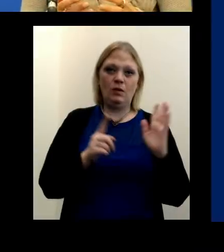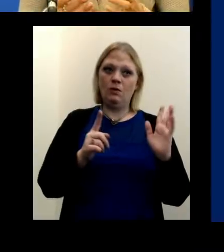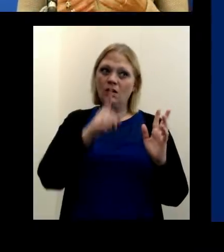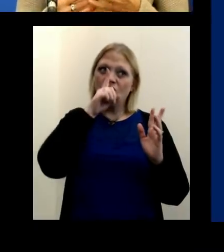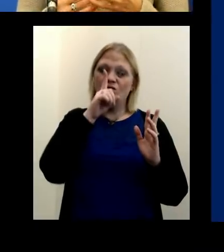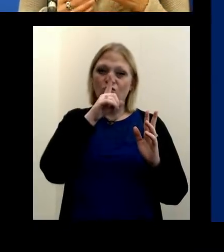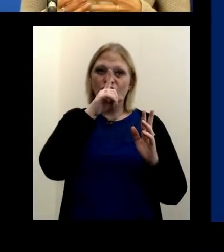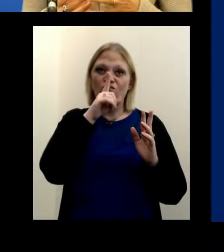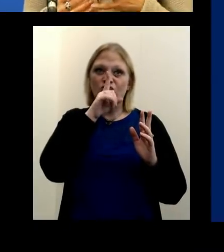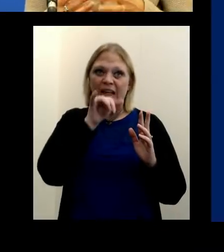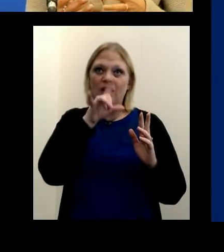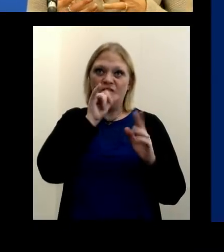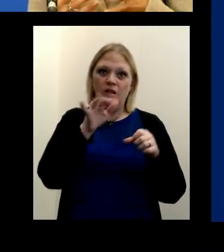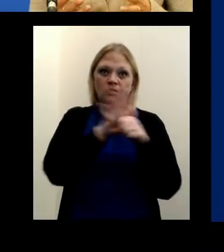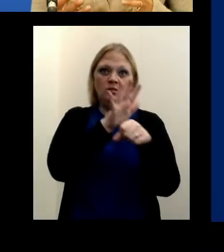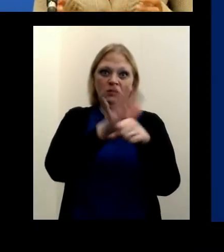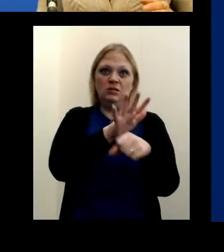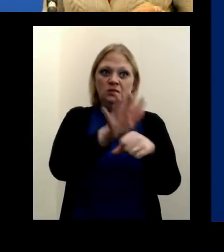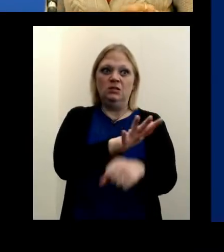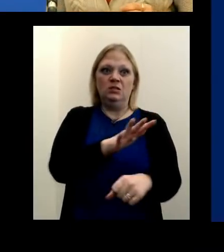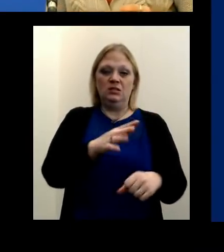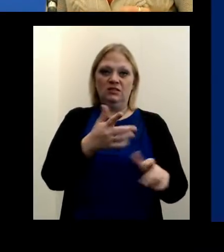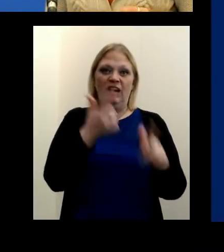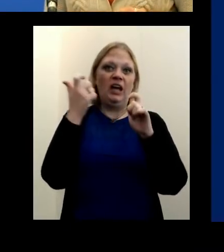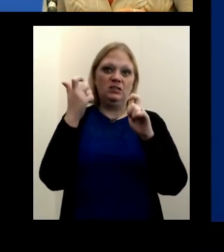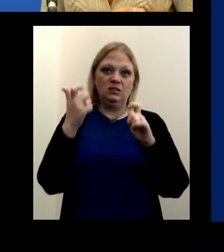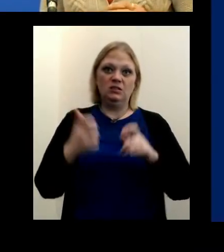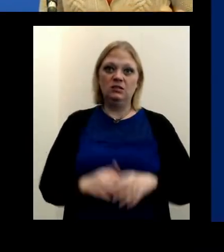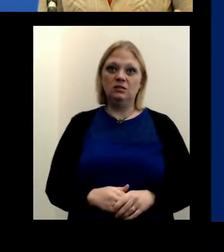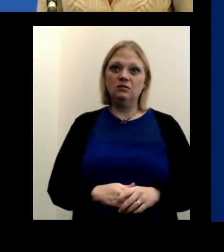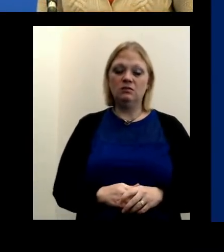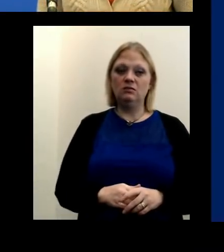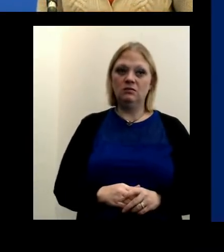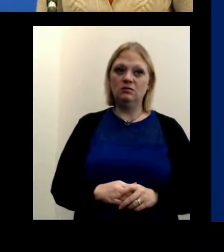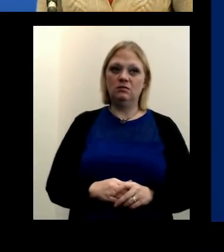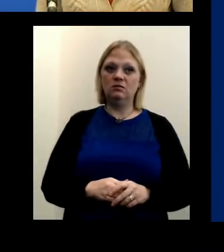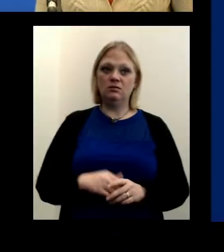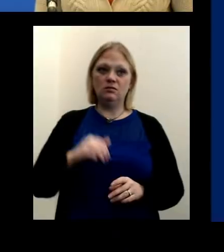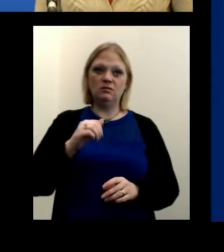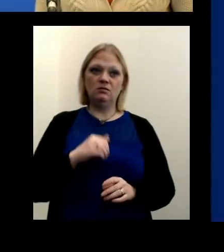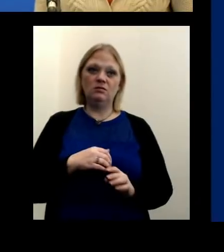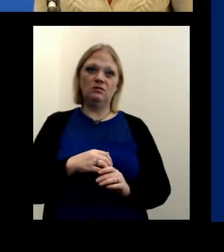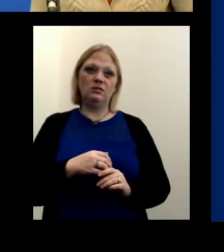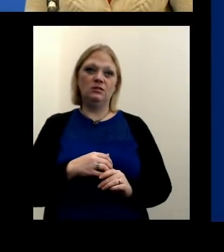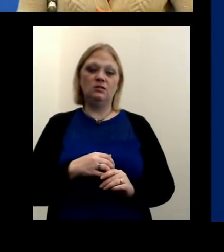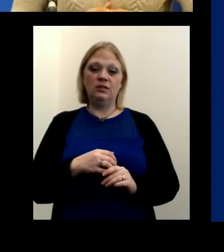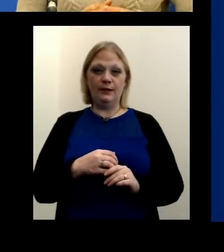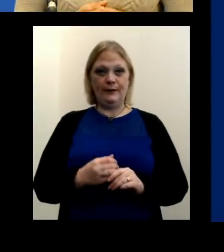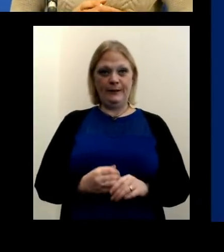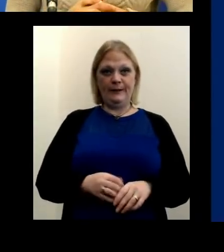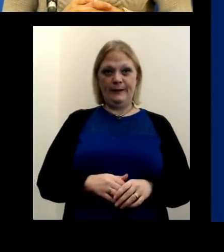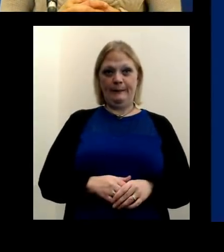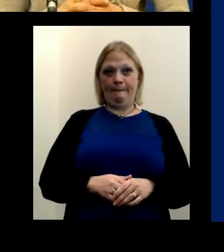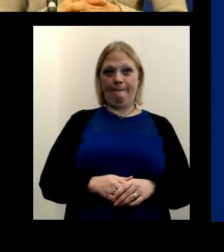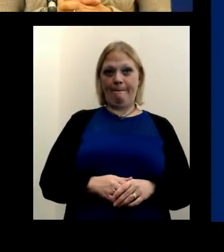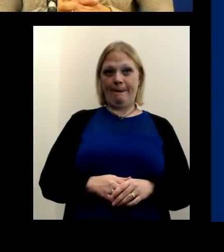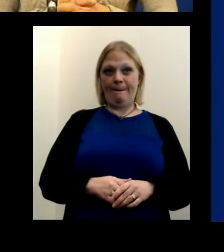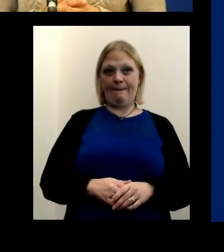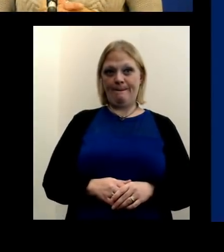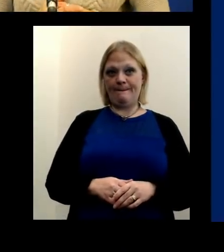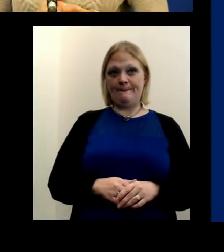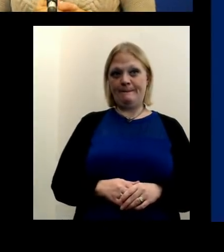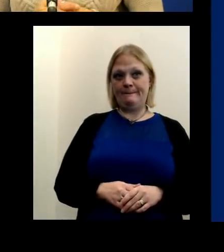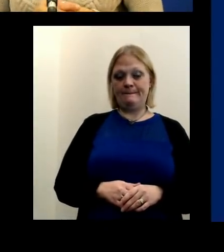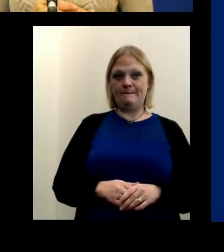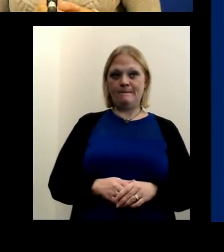right now, and we fill up very, very quickly. So give up your space to somebody else. Just